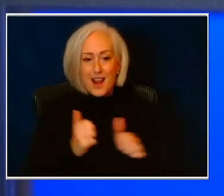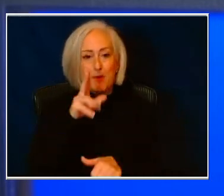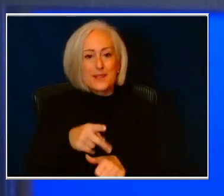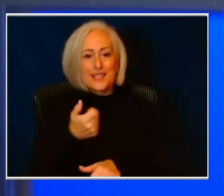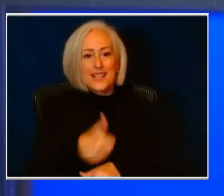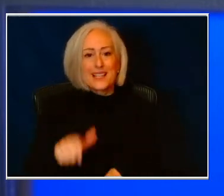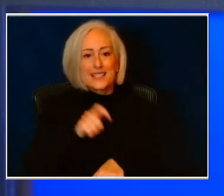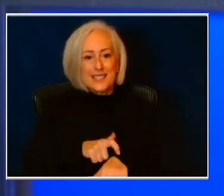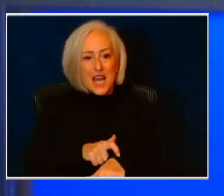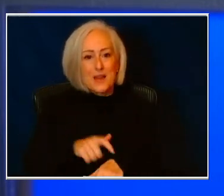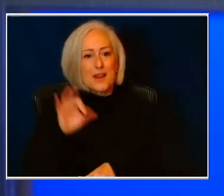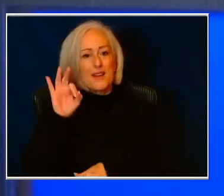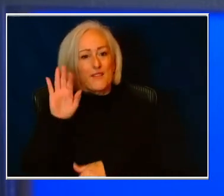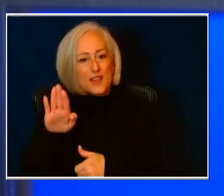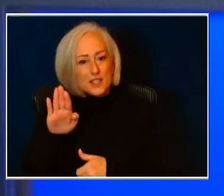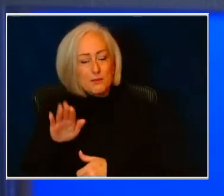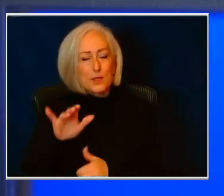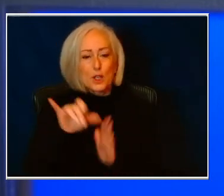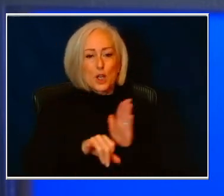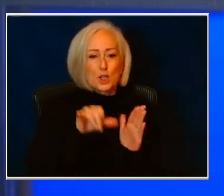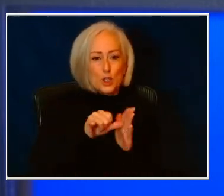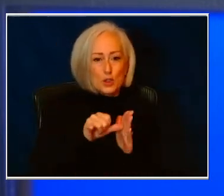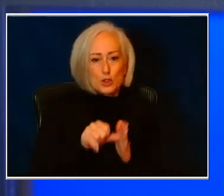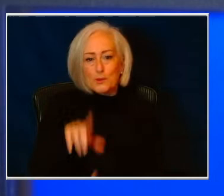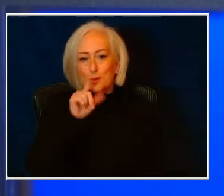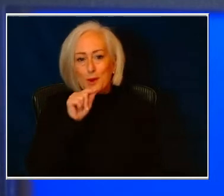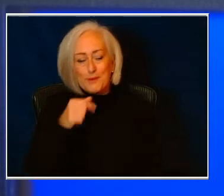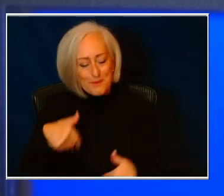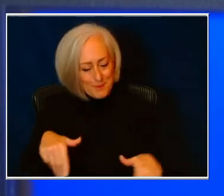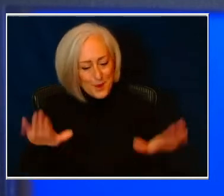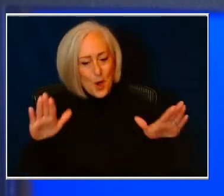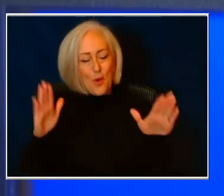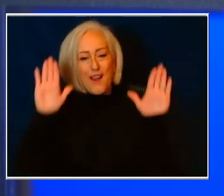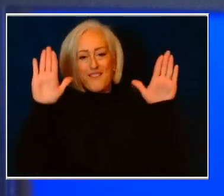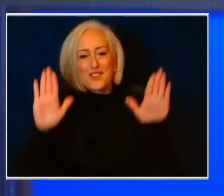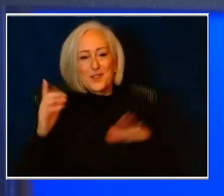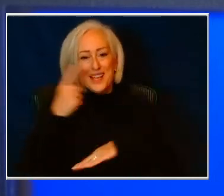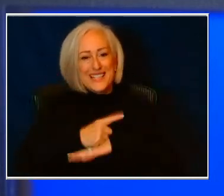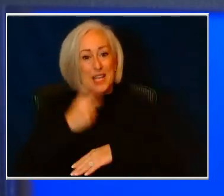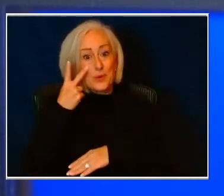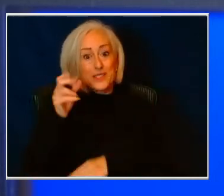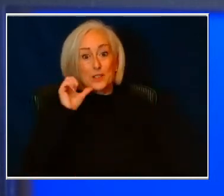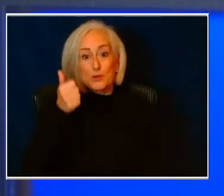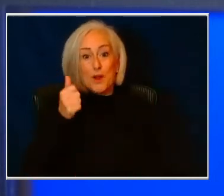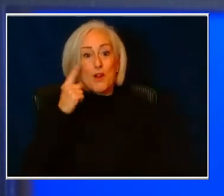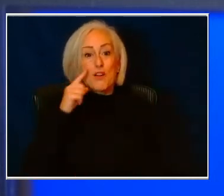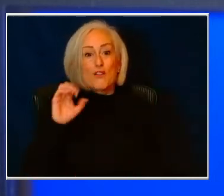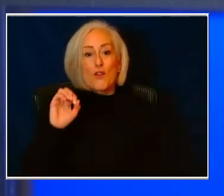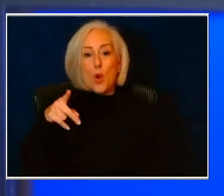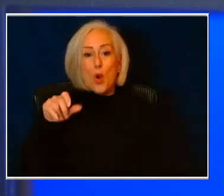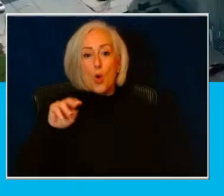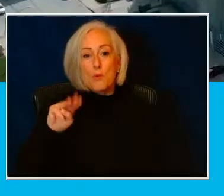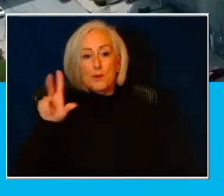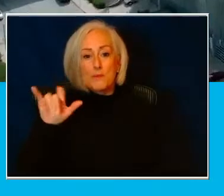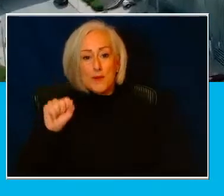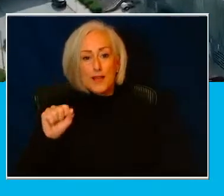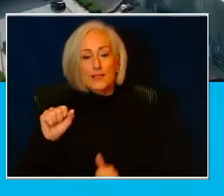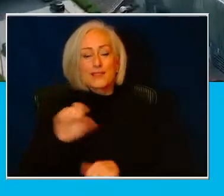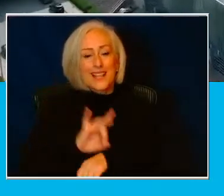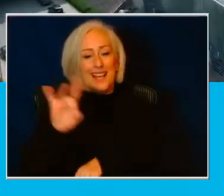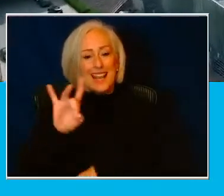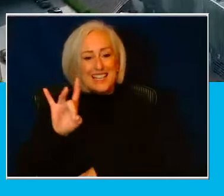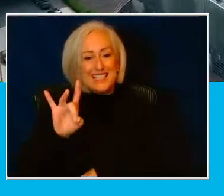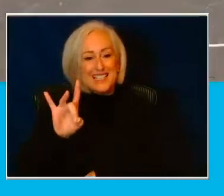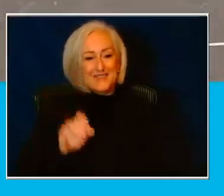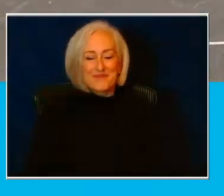Facebook, YouTube, and Twitter. Go out, have a fantastic day, and we'll see you back here tomorrow for Open Mics with Dr. Stites at 8 a.m. It's been